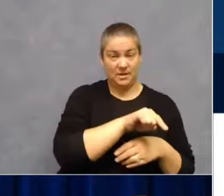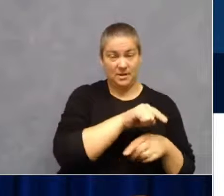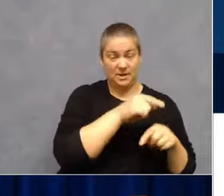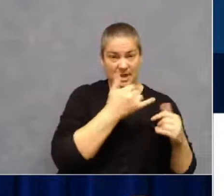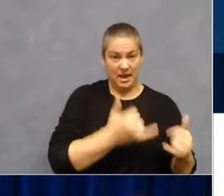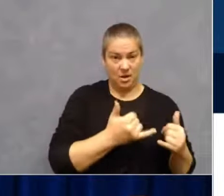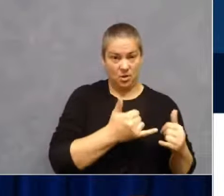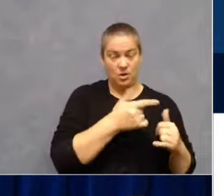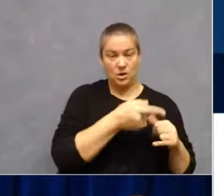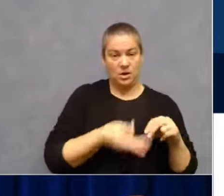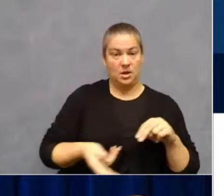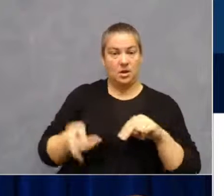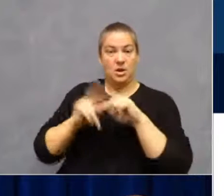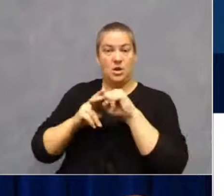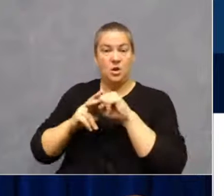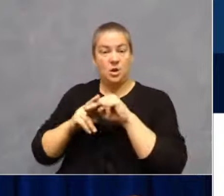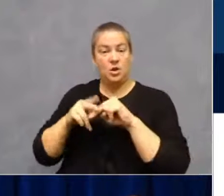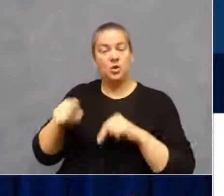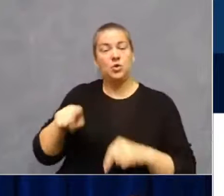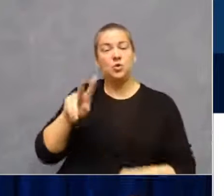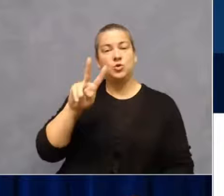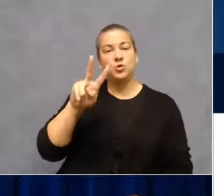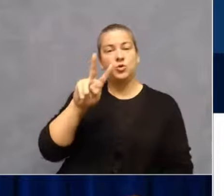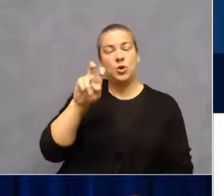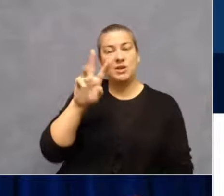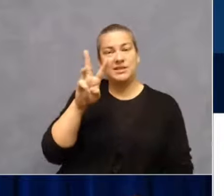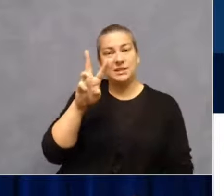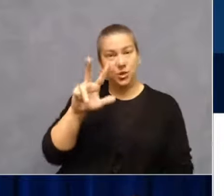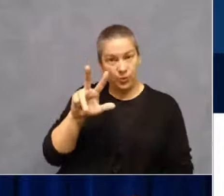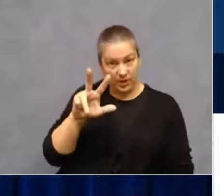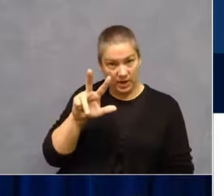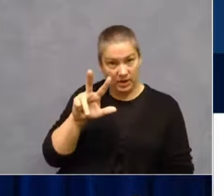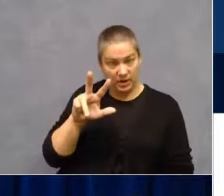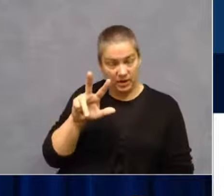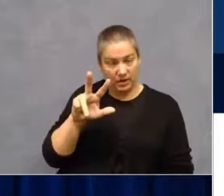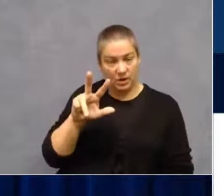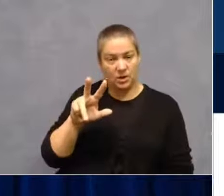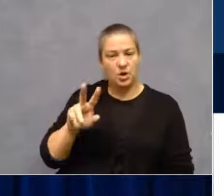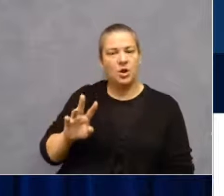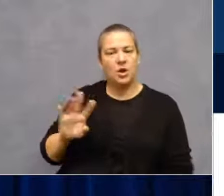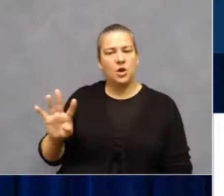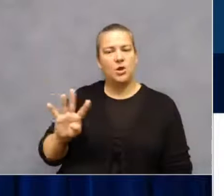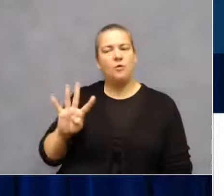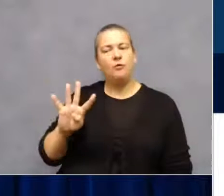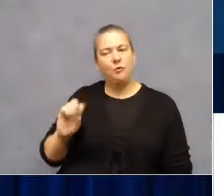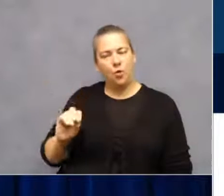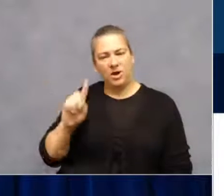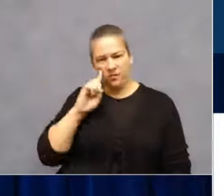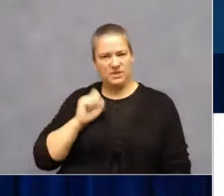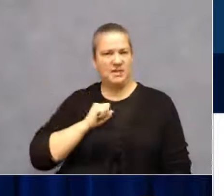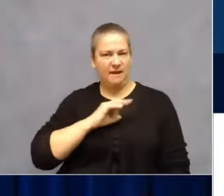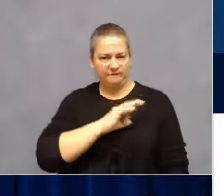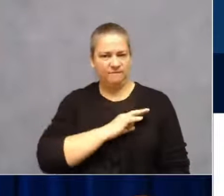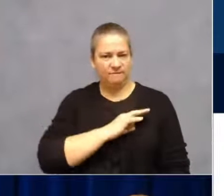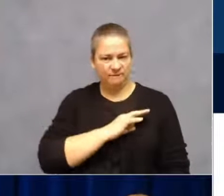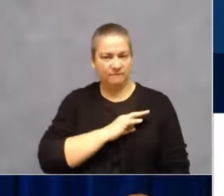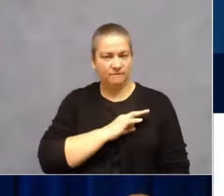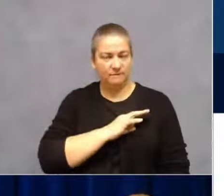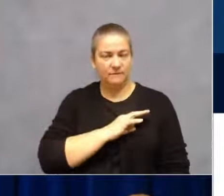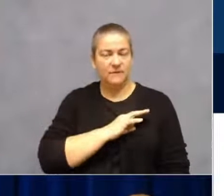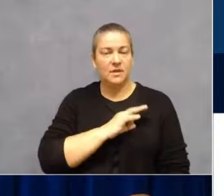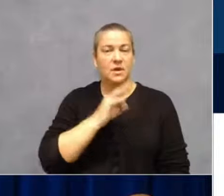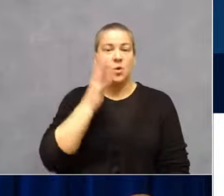on the inmate side and actually it was 40 on the staff side. And the reason is you see this as active